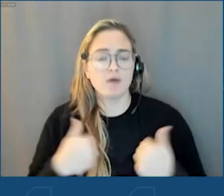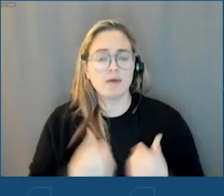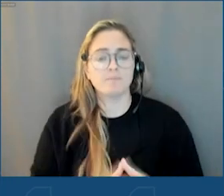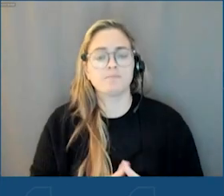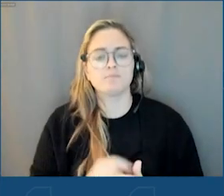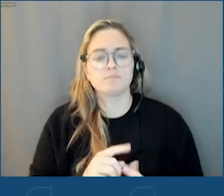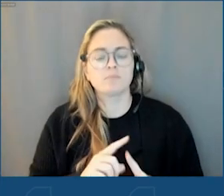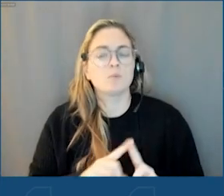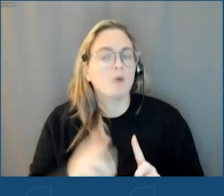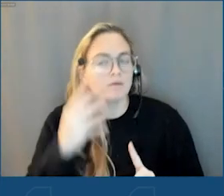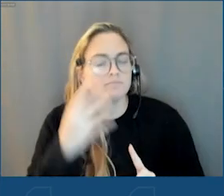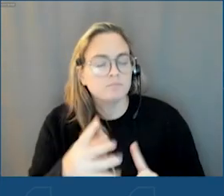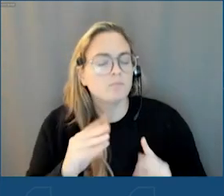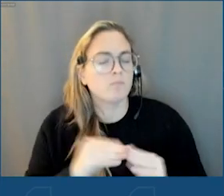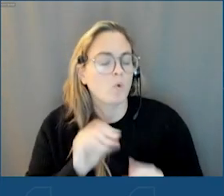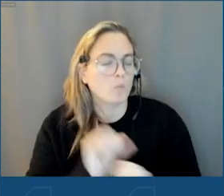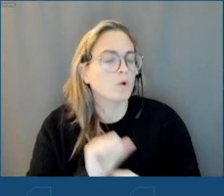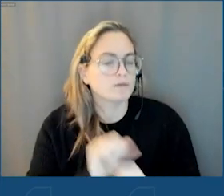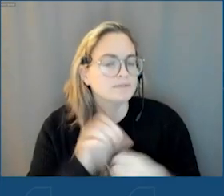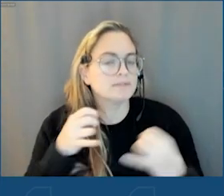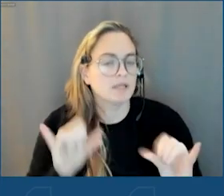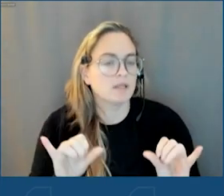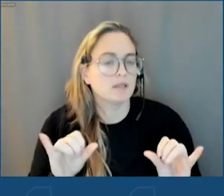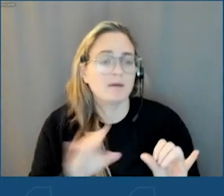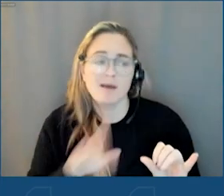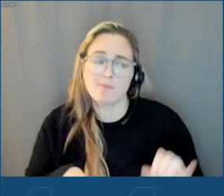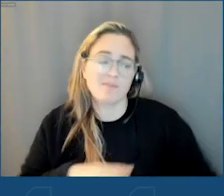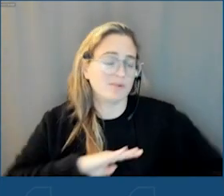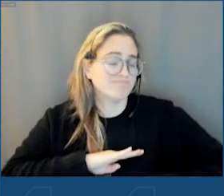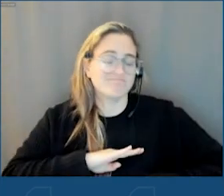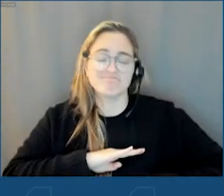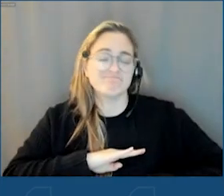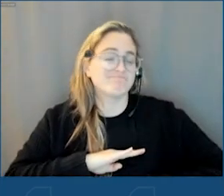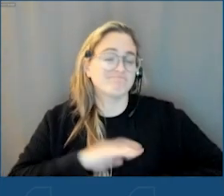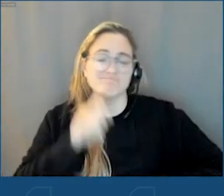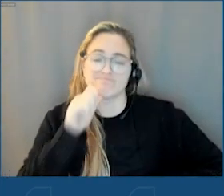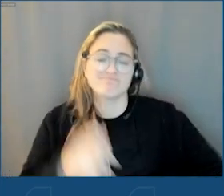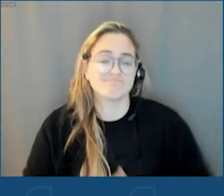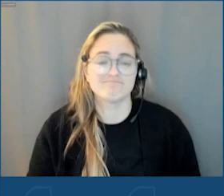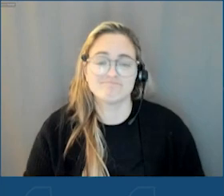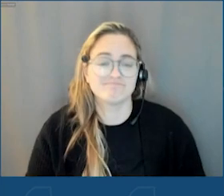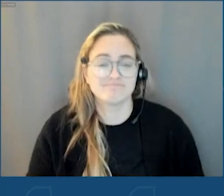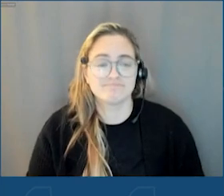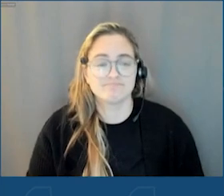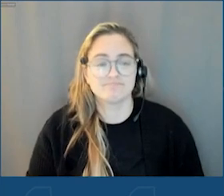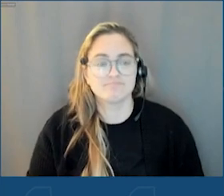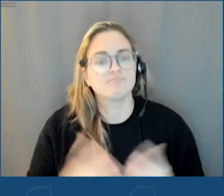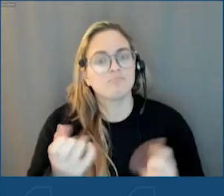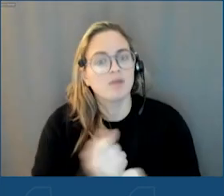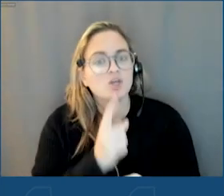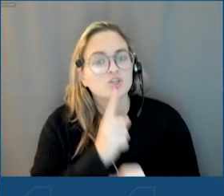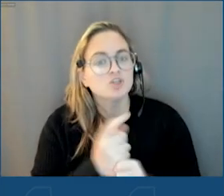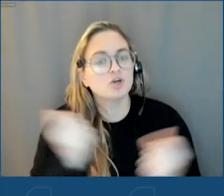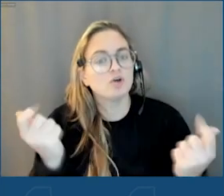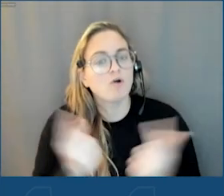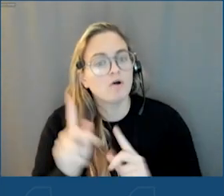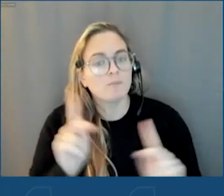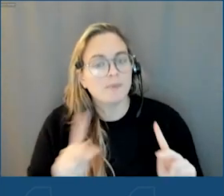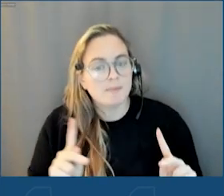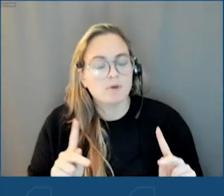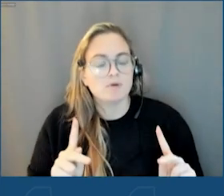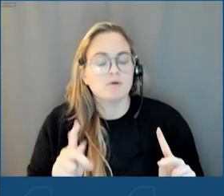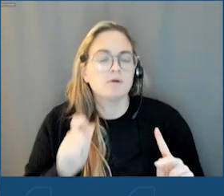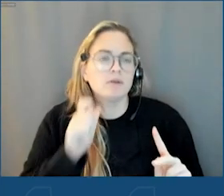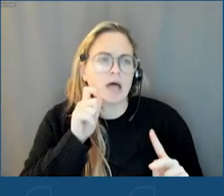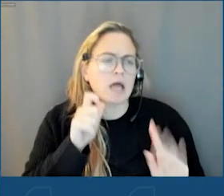tell you, we have more work to do. I'm never satisfied. I'm never going to be satisfied. We want to make sure that every single person doesn't